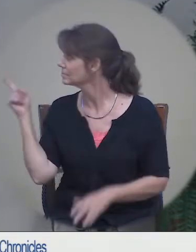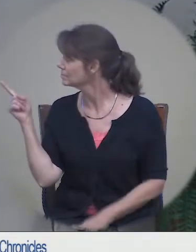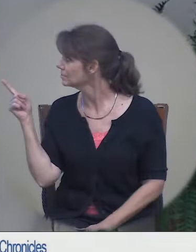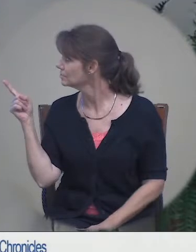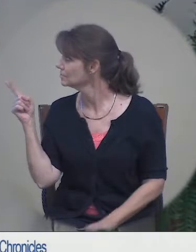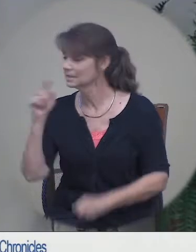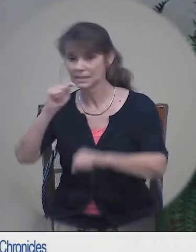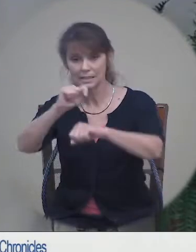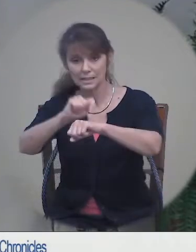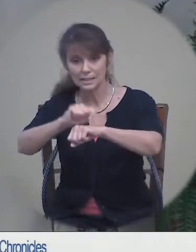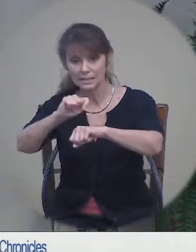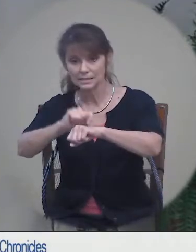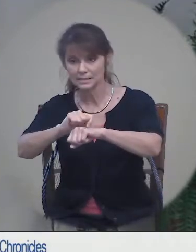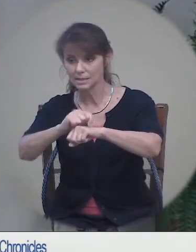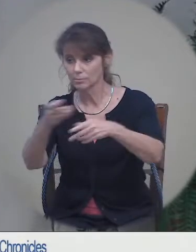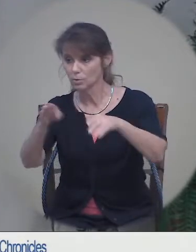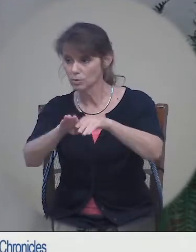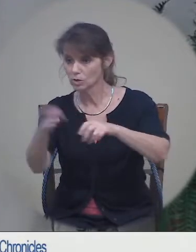of the temple.